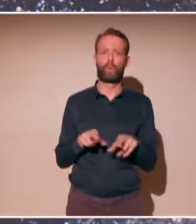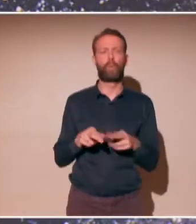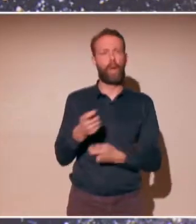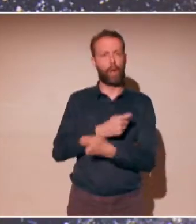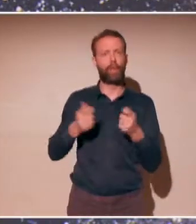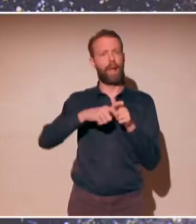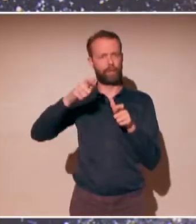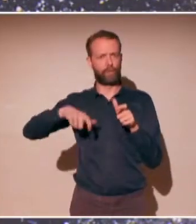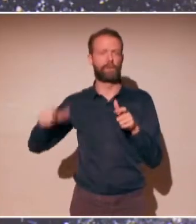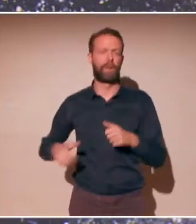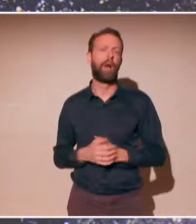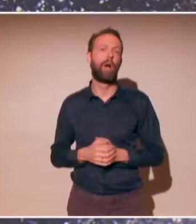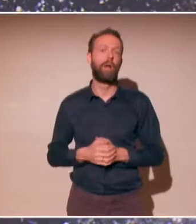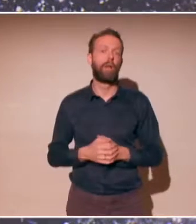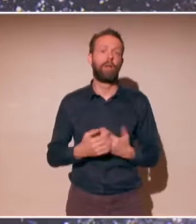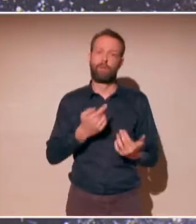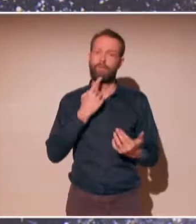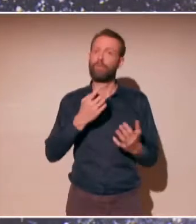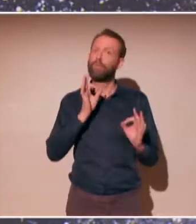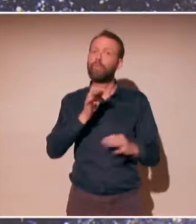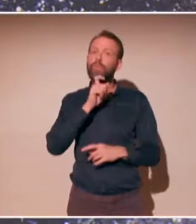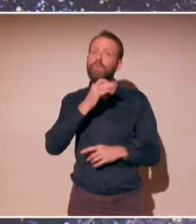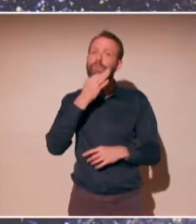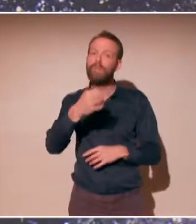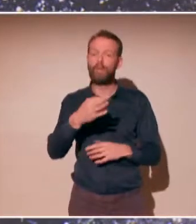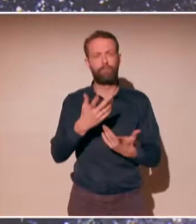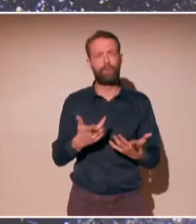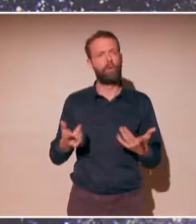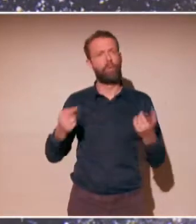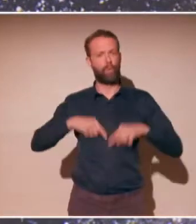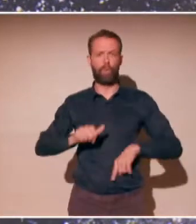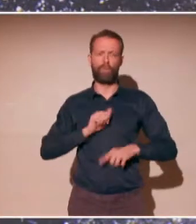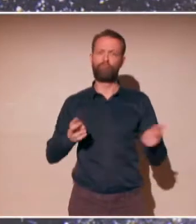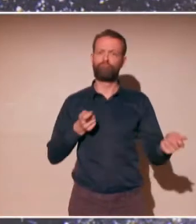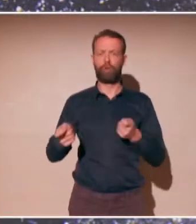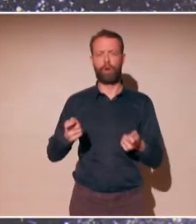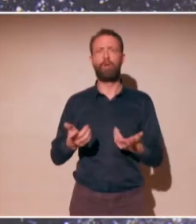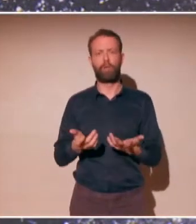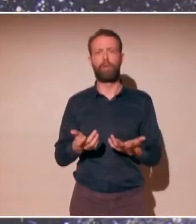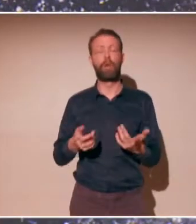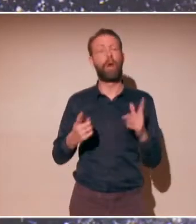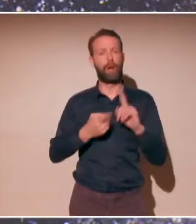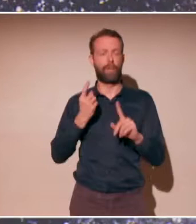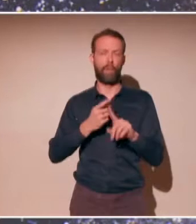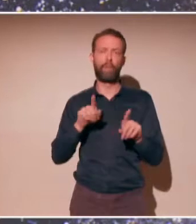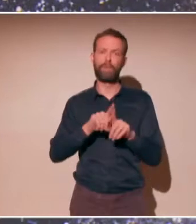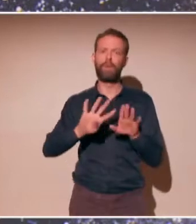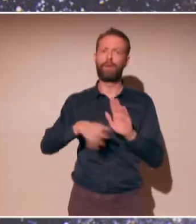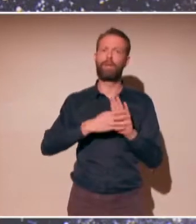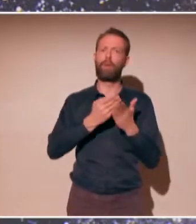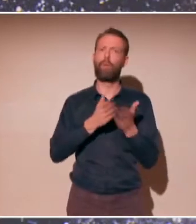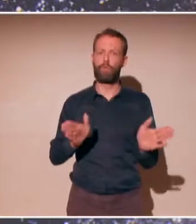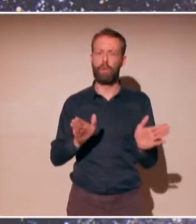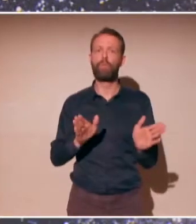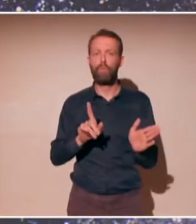France fair industrial and economic return. And this brings me back to what I said earlier on about sovereignty. It's very